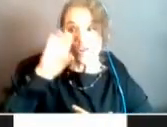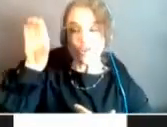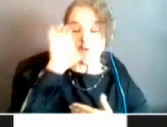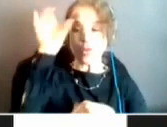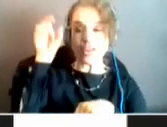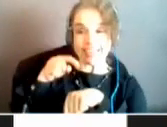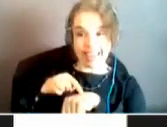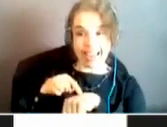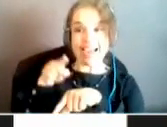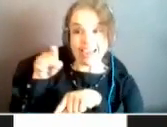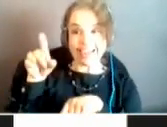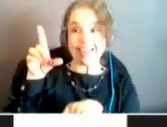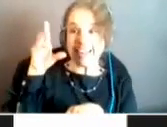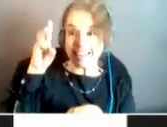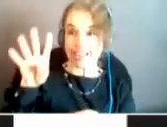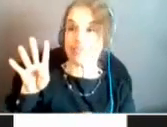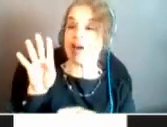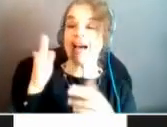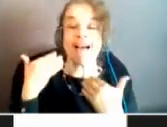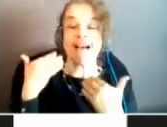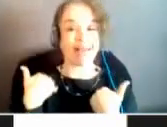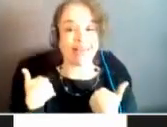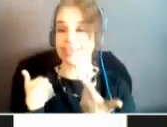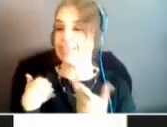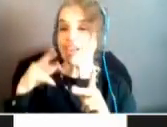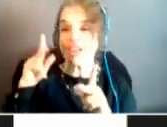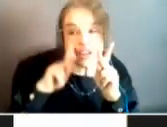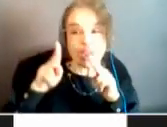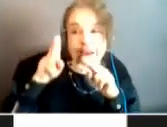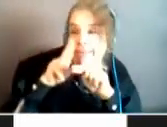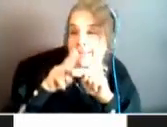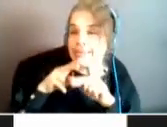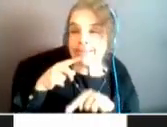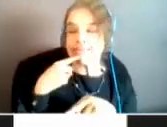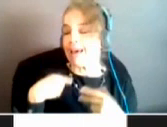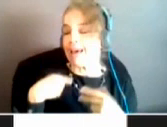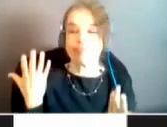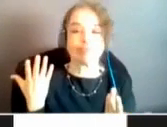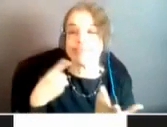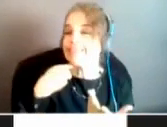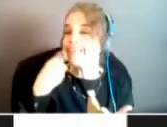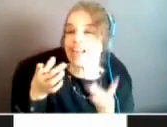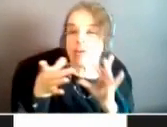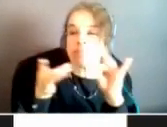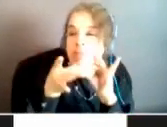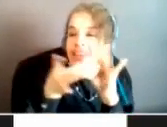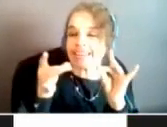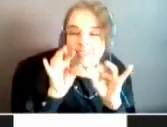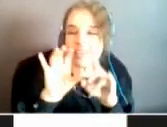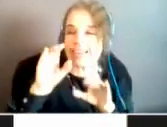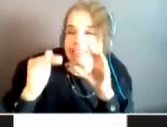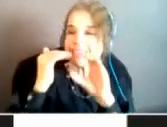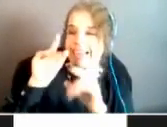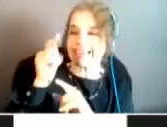time, and, you know, I had, you know, people would send me, you know, messages on email